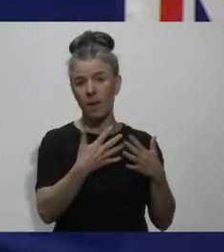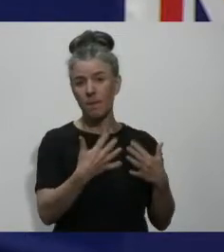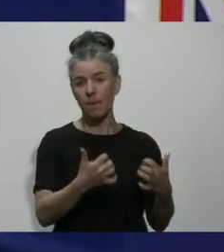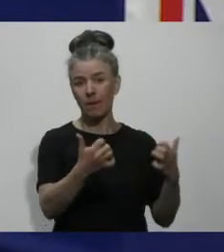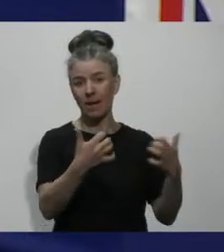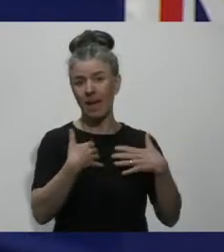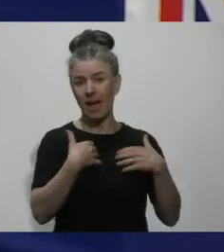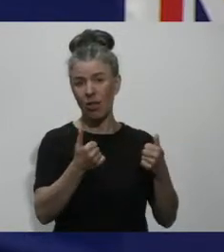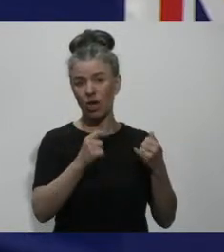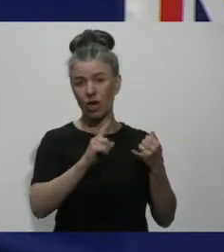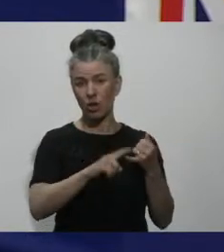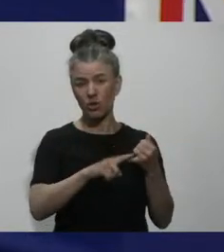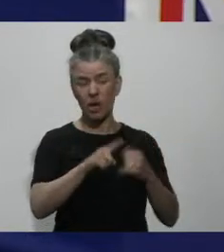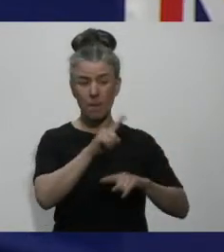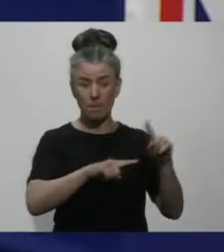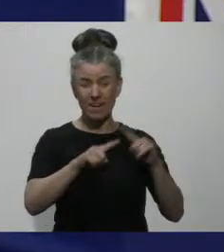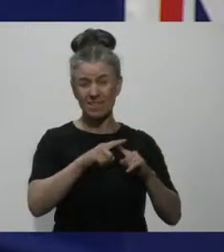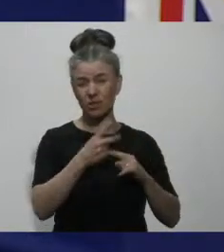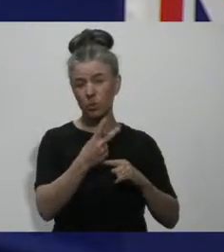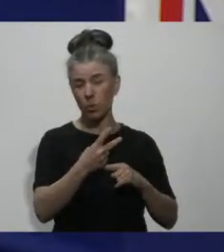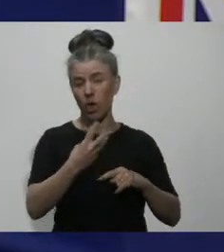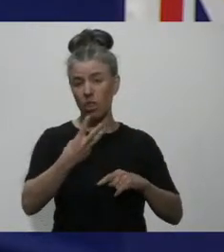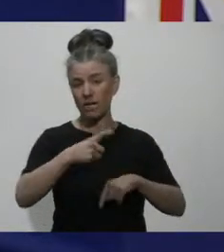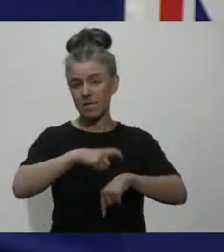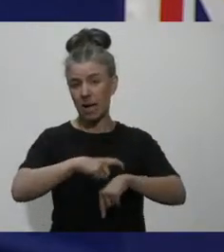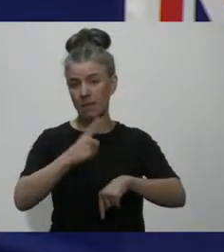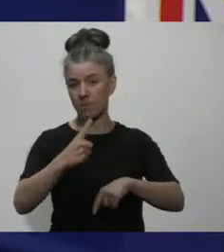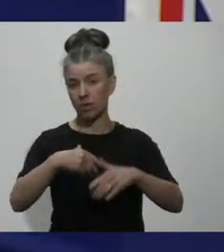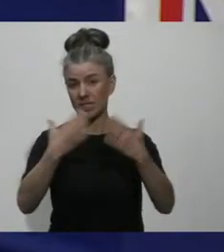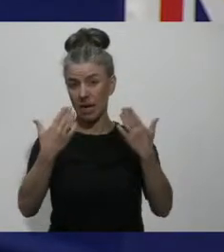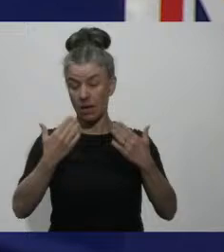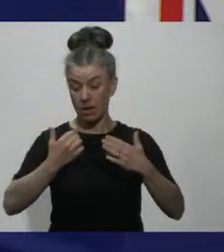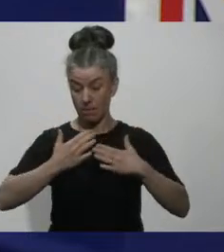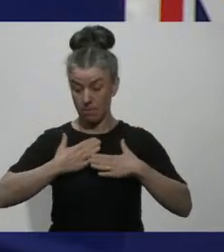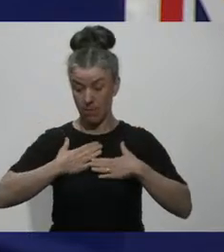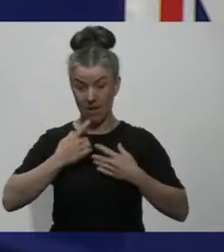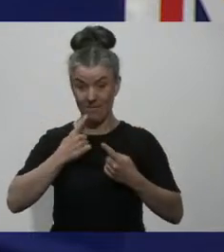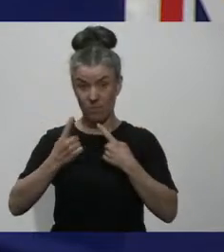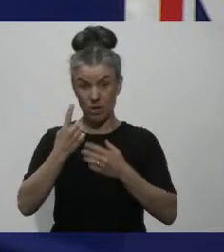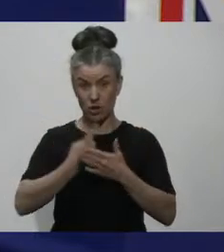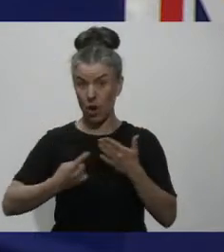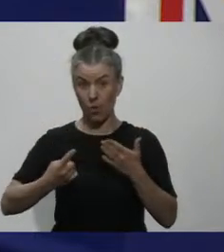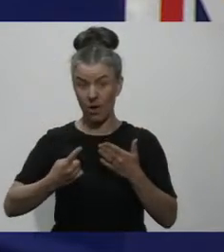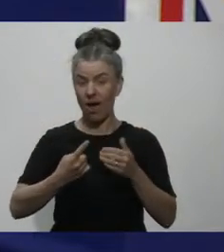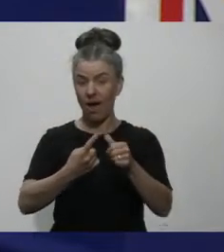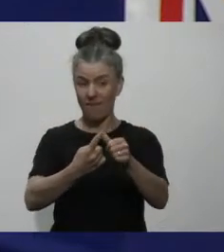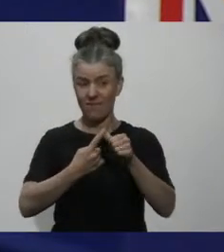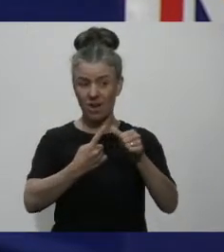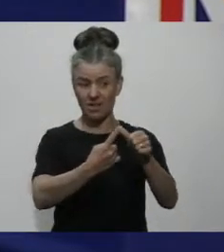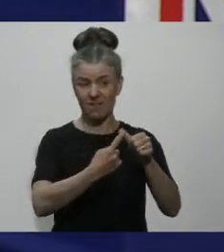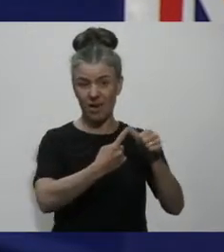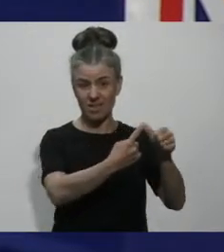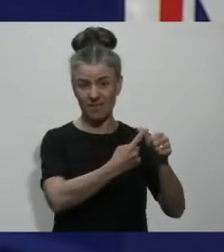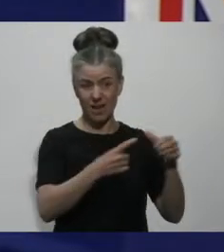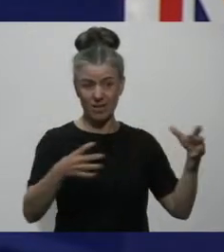them at least twice, if not 3 times a day. So it's a full range of advice from a lot of good people. The Prime Minister's Chief Science Advisor